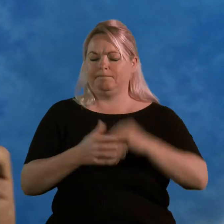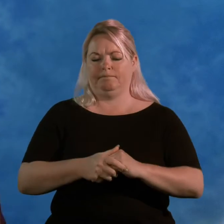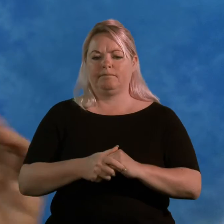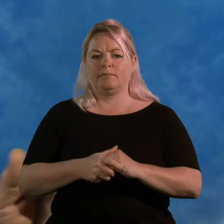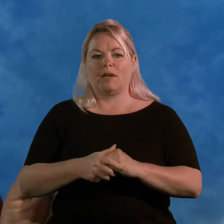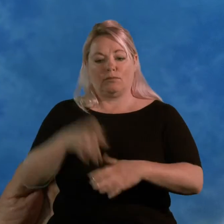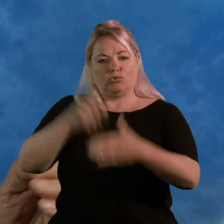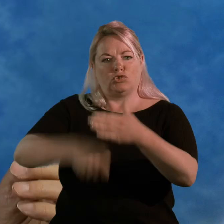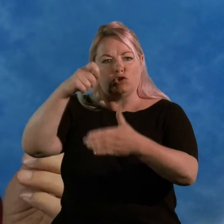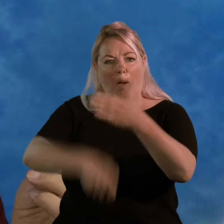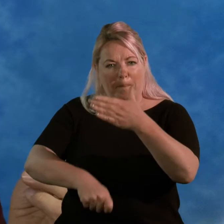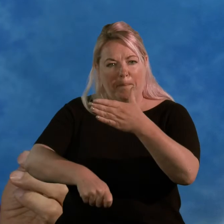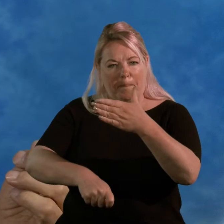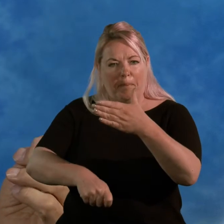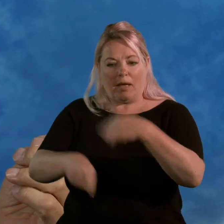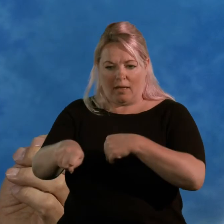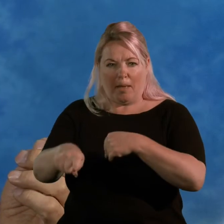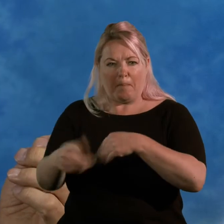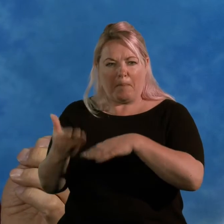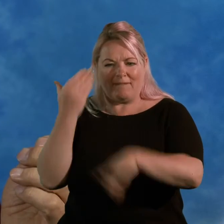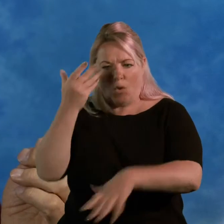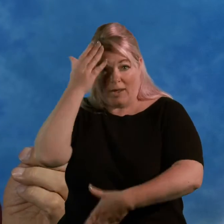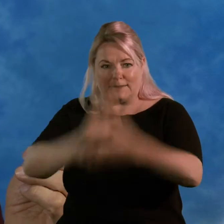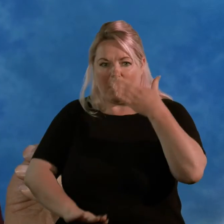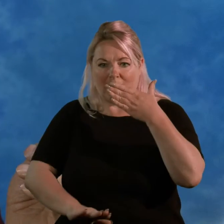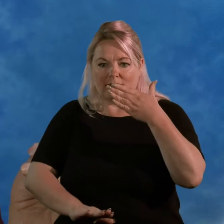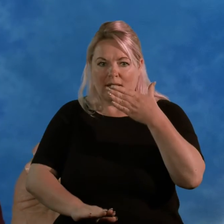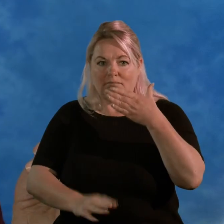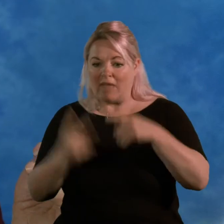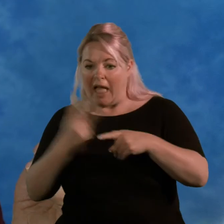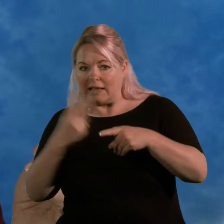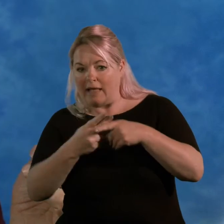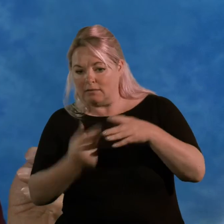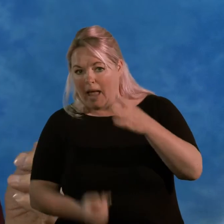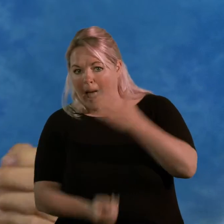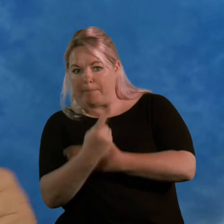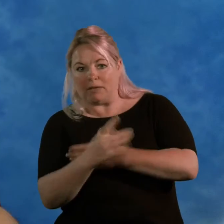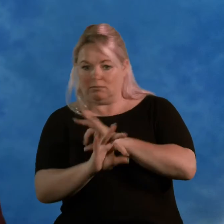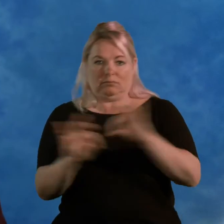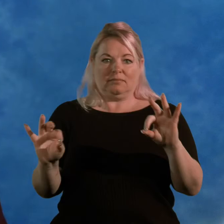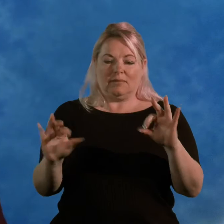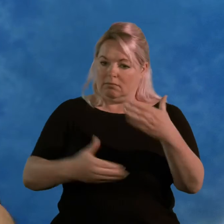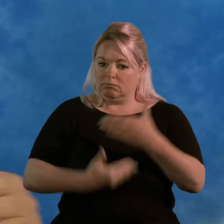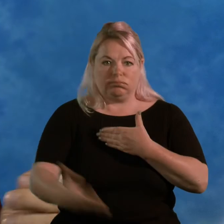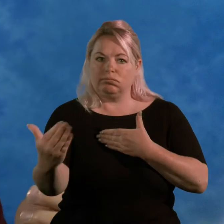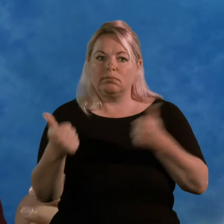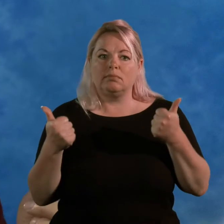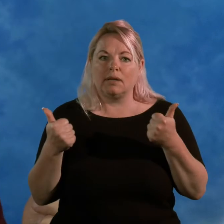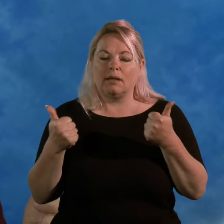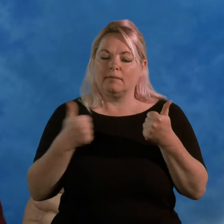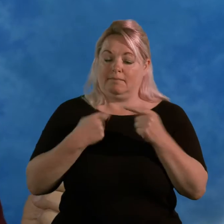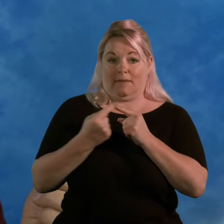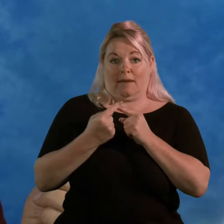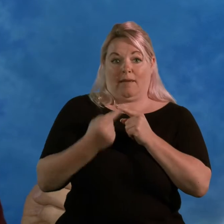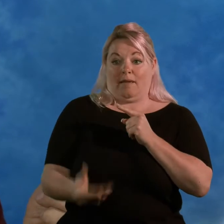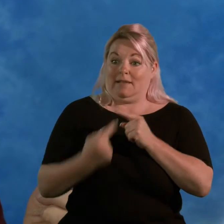Things like that incident in the supermarket that I described previously, they no longer happen. I can hear at a